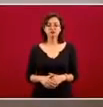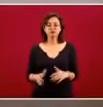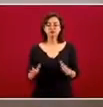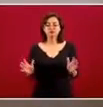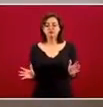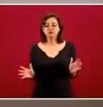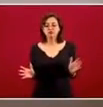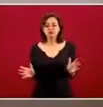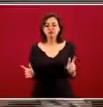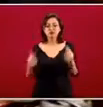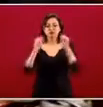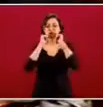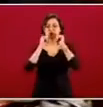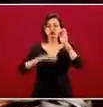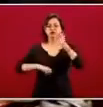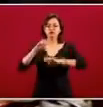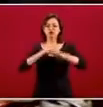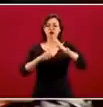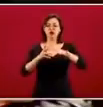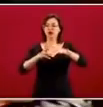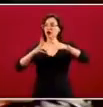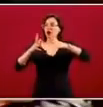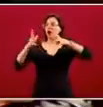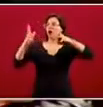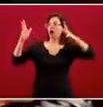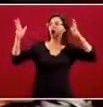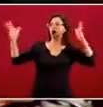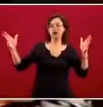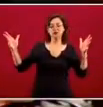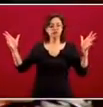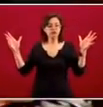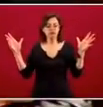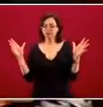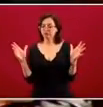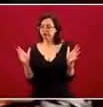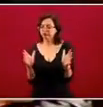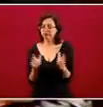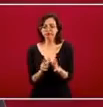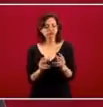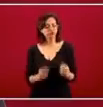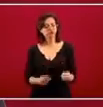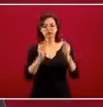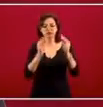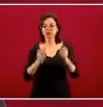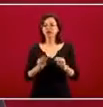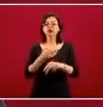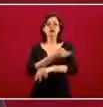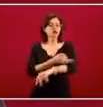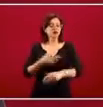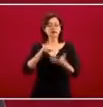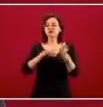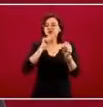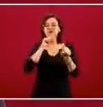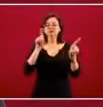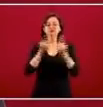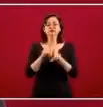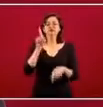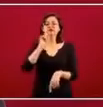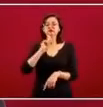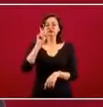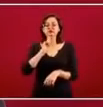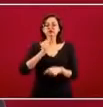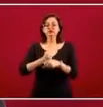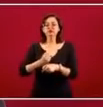go, non-essential workers to go, to continue to go to work on a daily basis, but also it is not allowed for